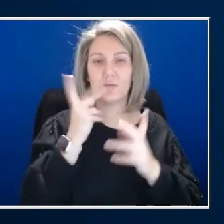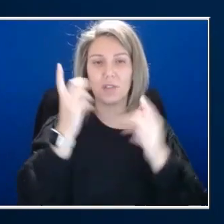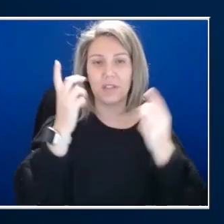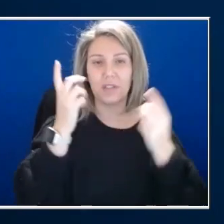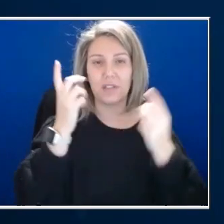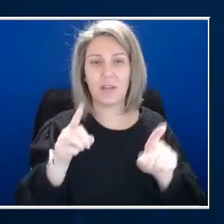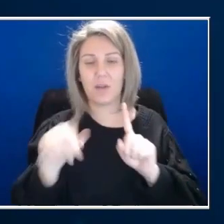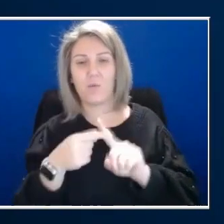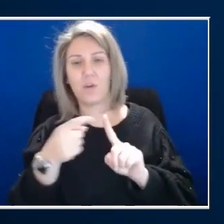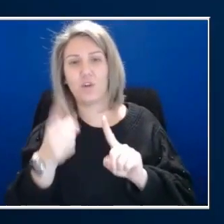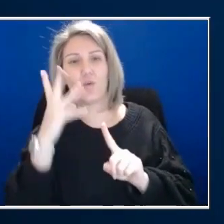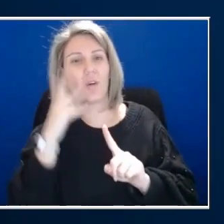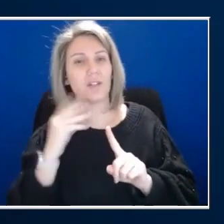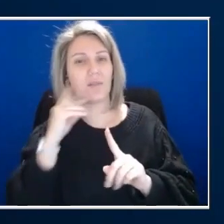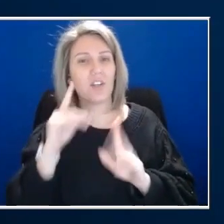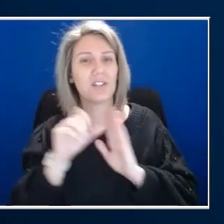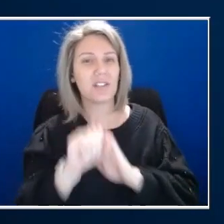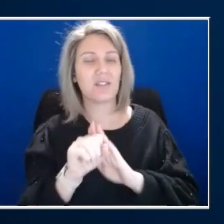the symptoms, but